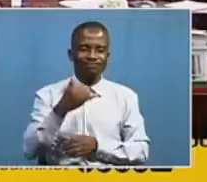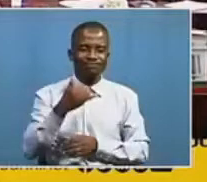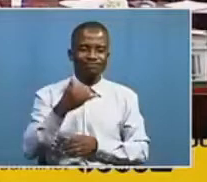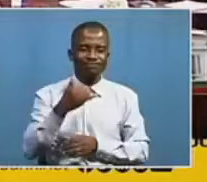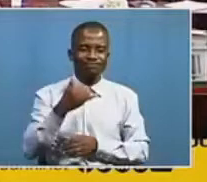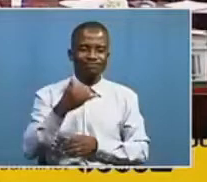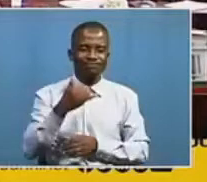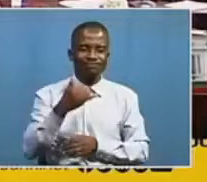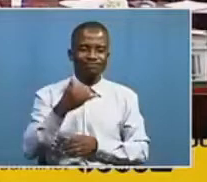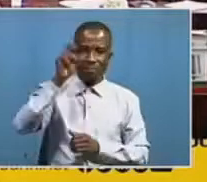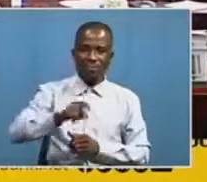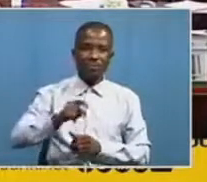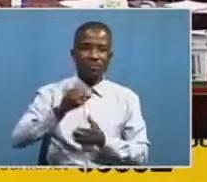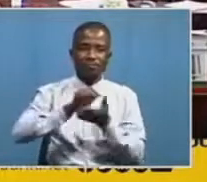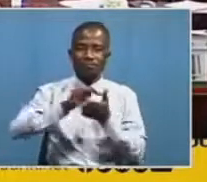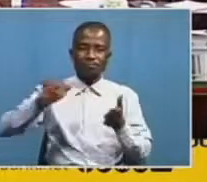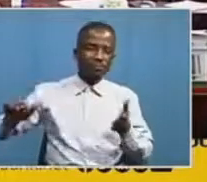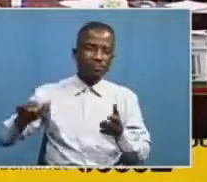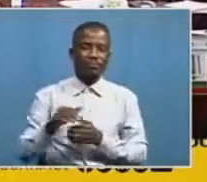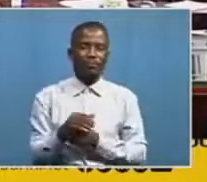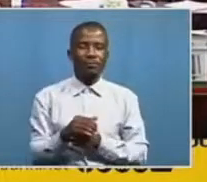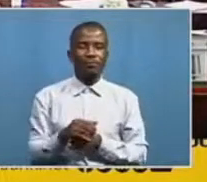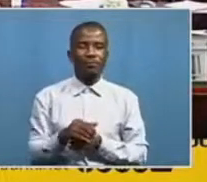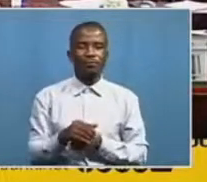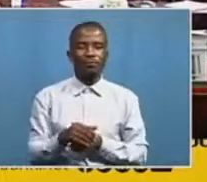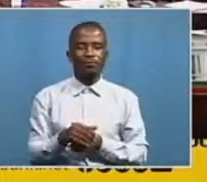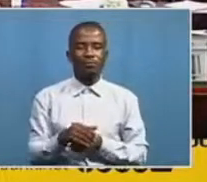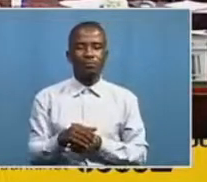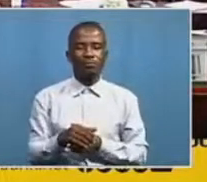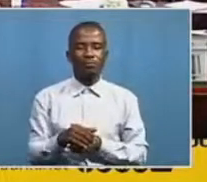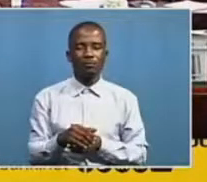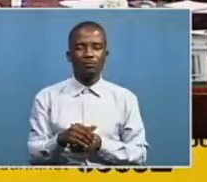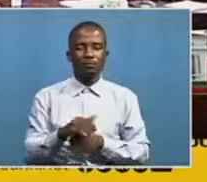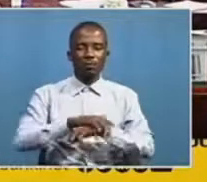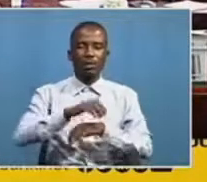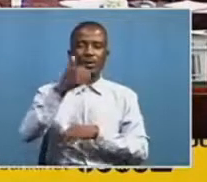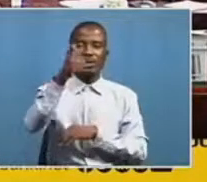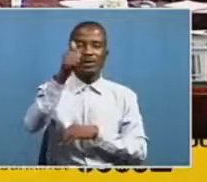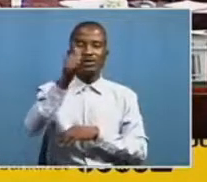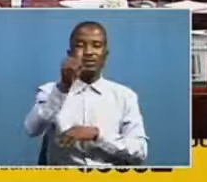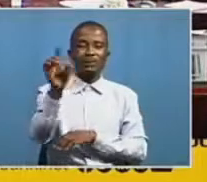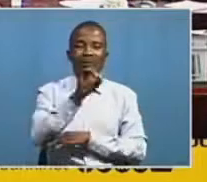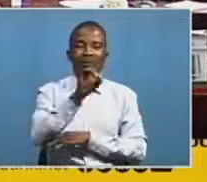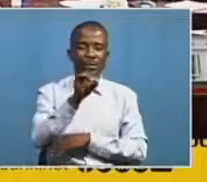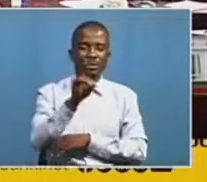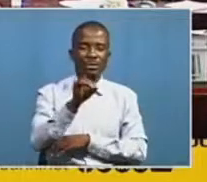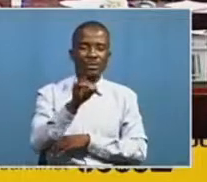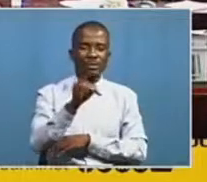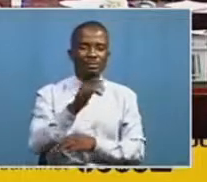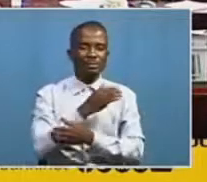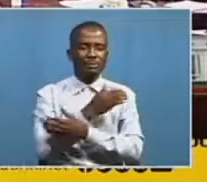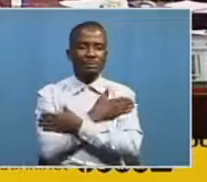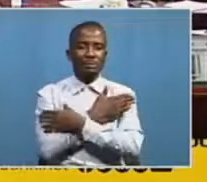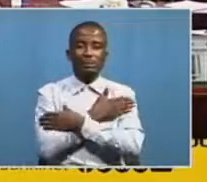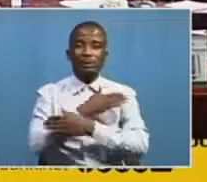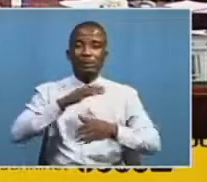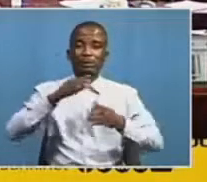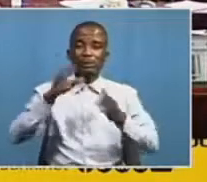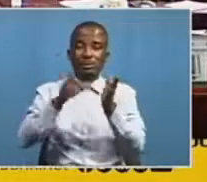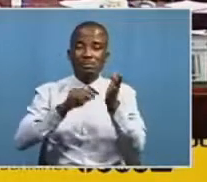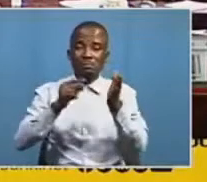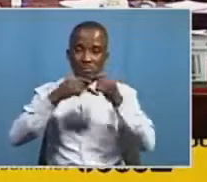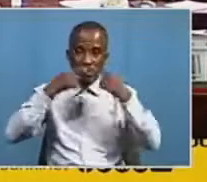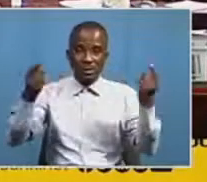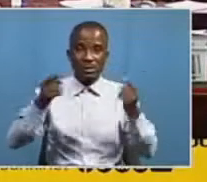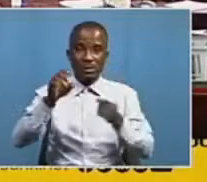therefore liable to be set aside. 28. On 10th December 2020, an unsigned press release of first respondent claimed